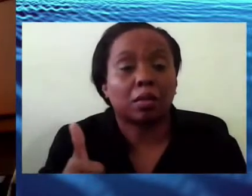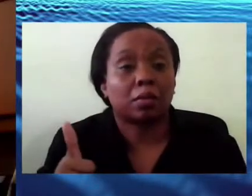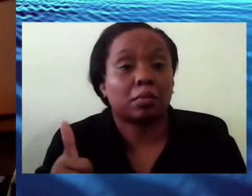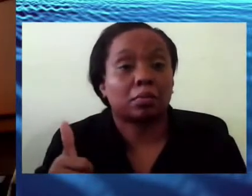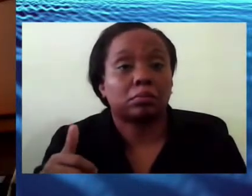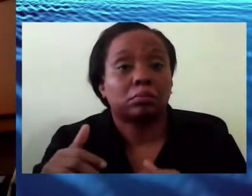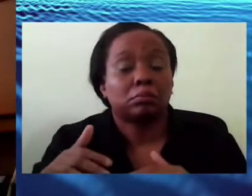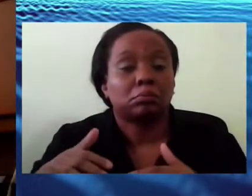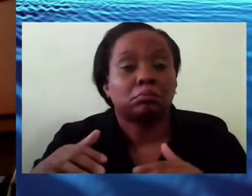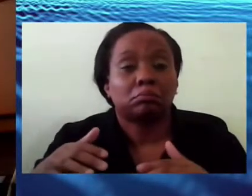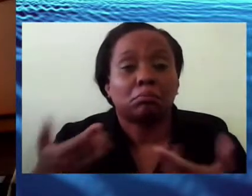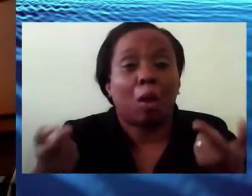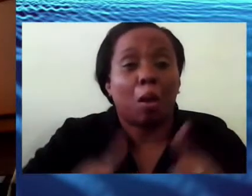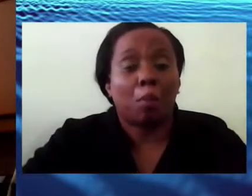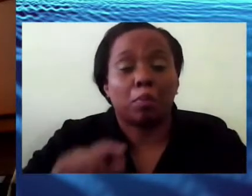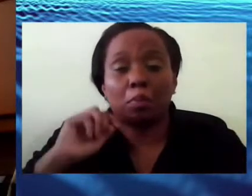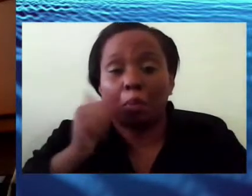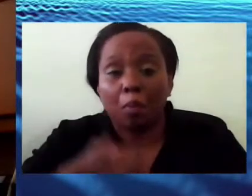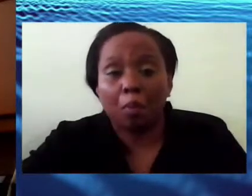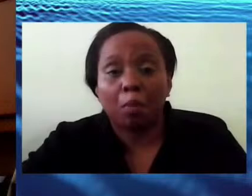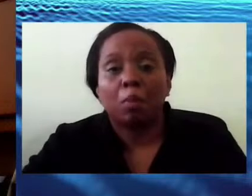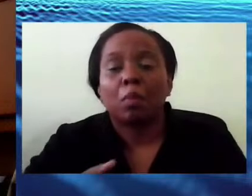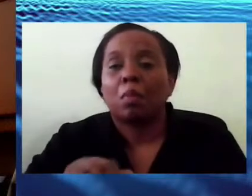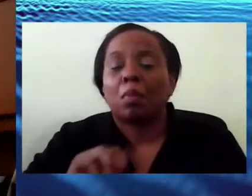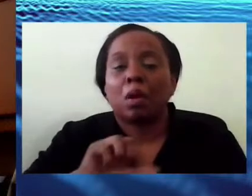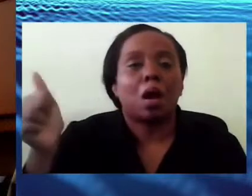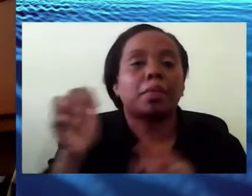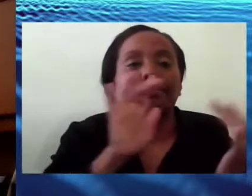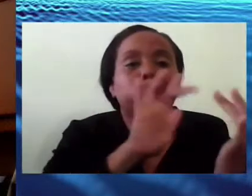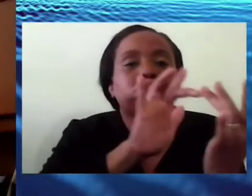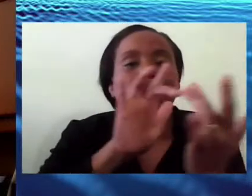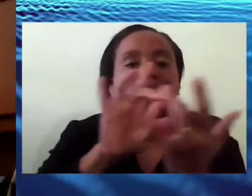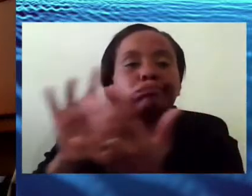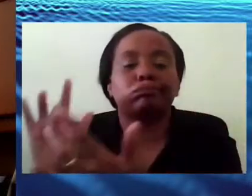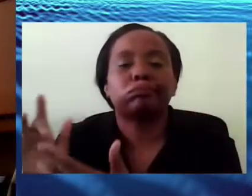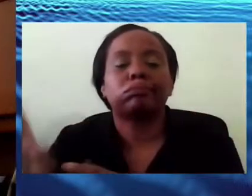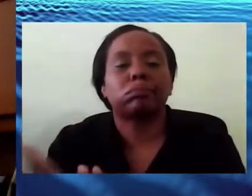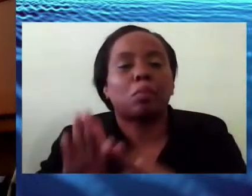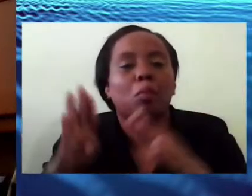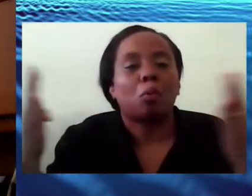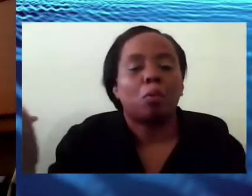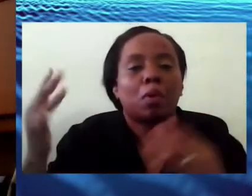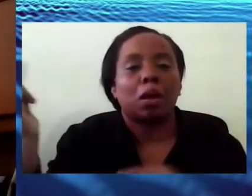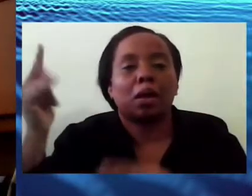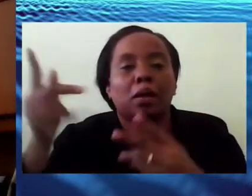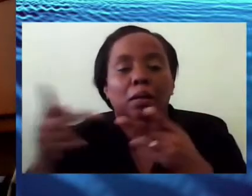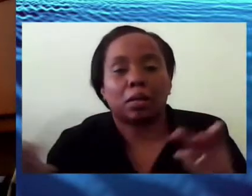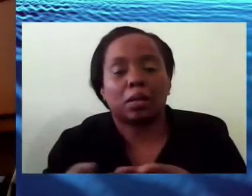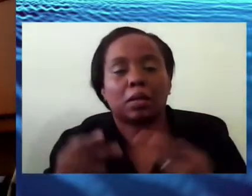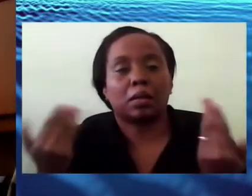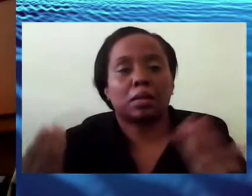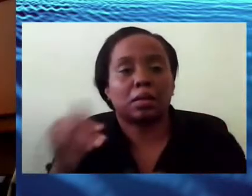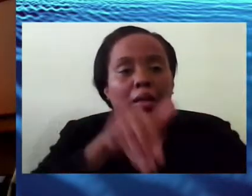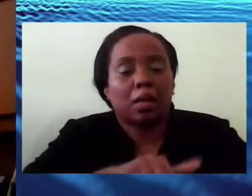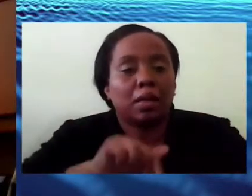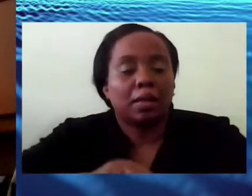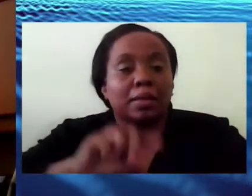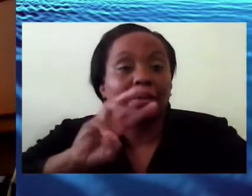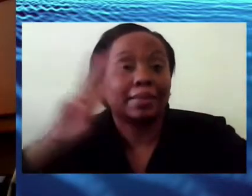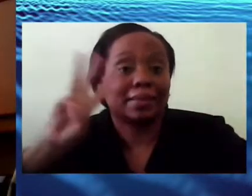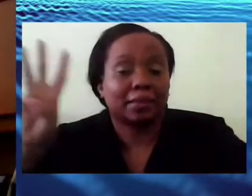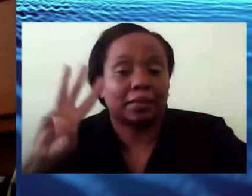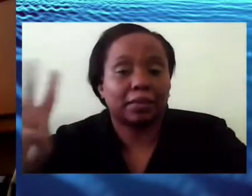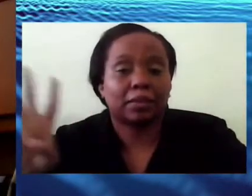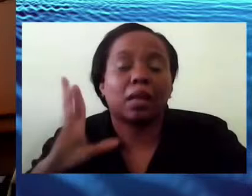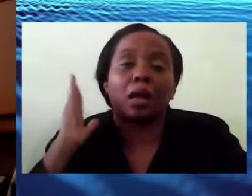been communicated with about the reopening of the airport from 6 p.m. this evening, and they will be making arrangements to get into